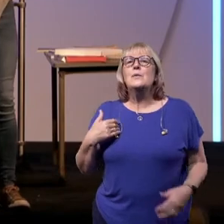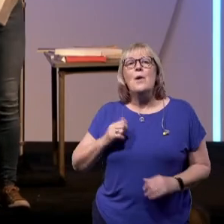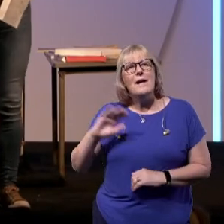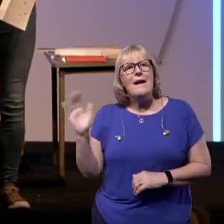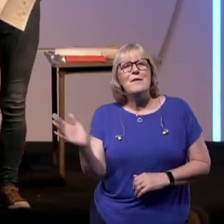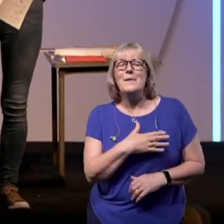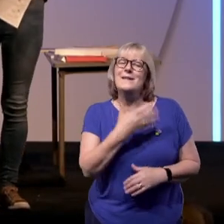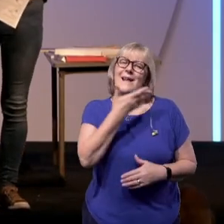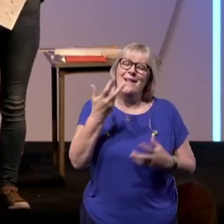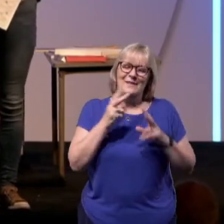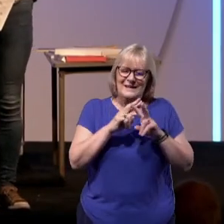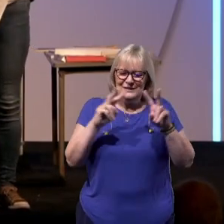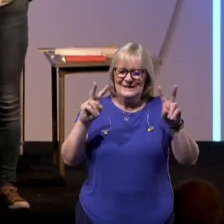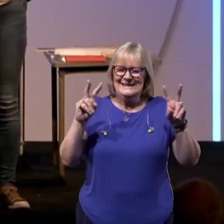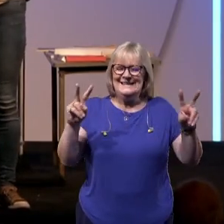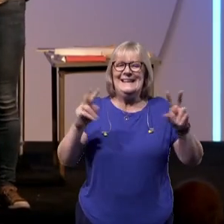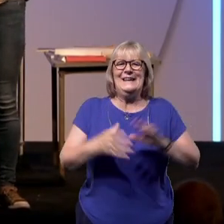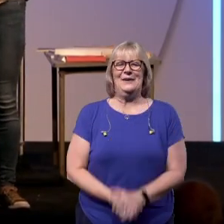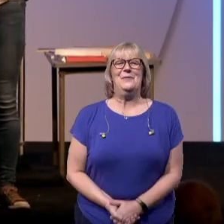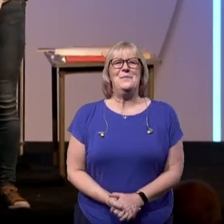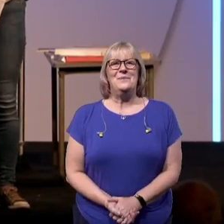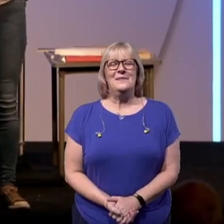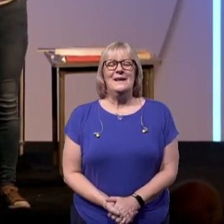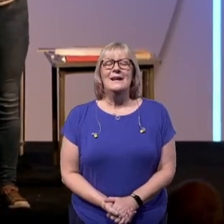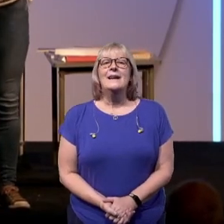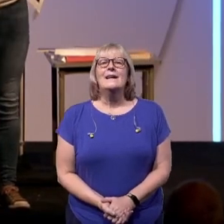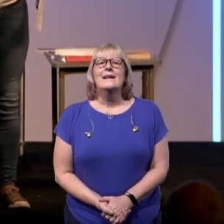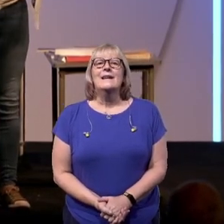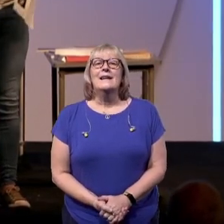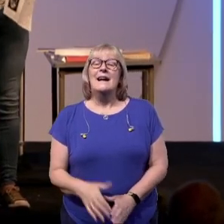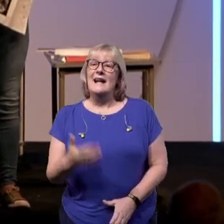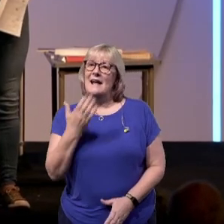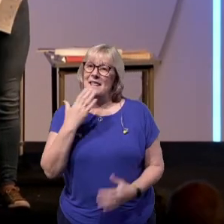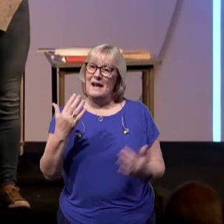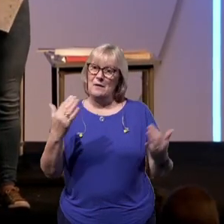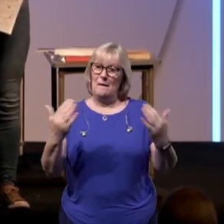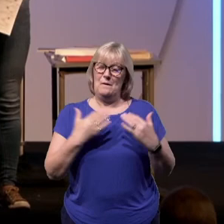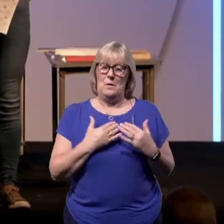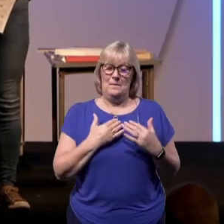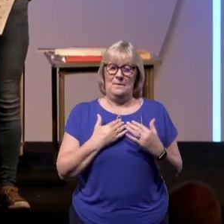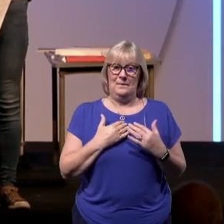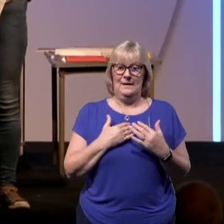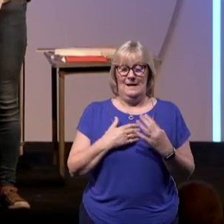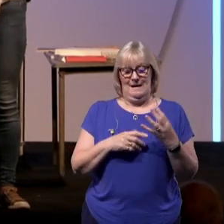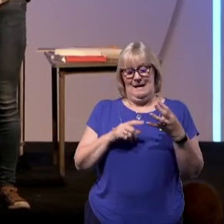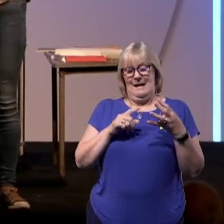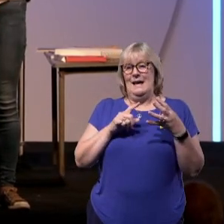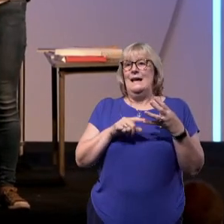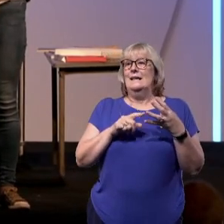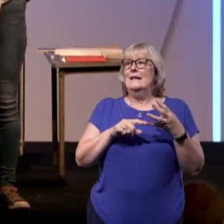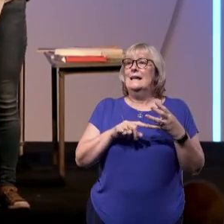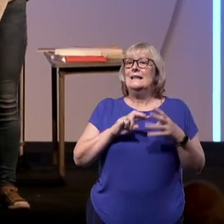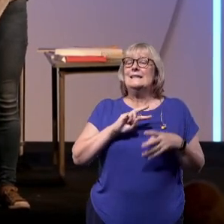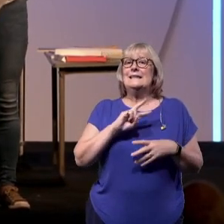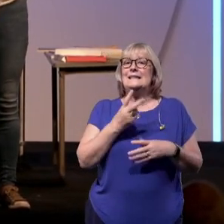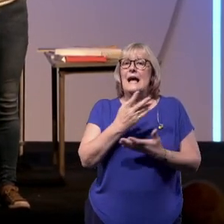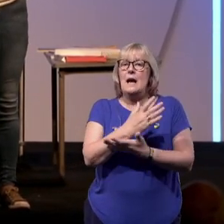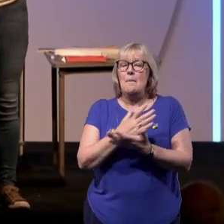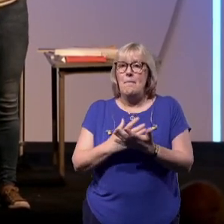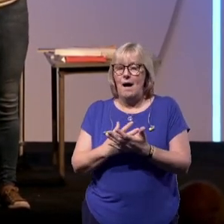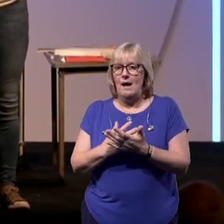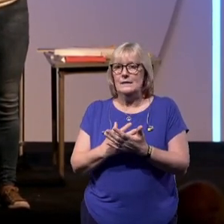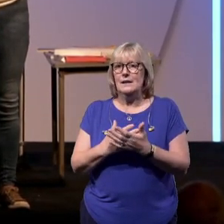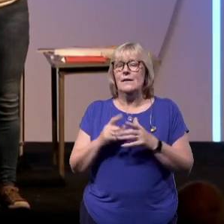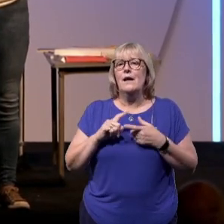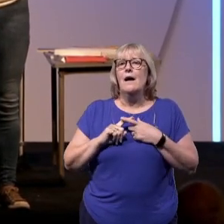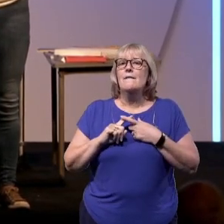time. It's 9:30. Thank you for coming to the second part of Rico's seminar on faithful leadership.